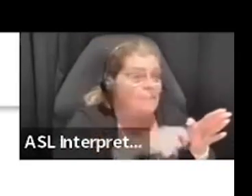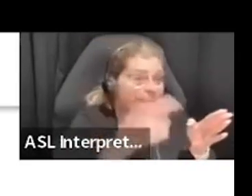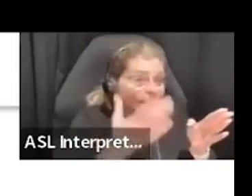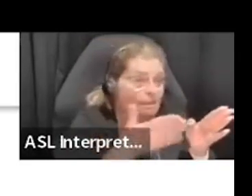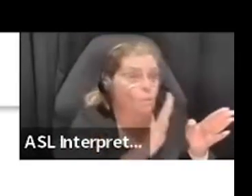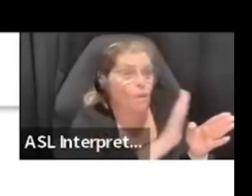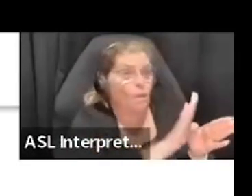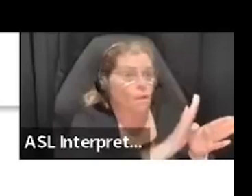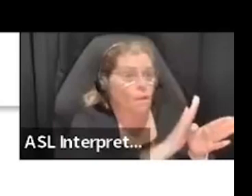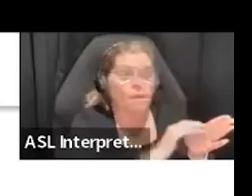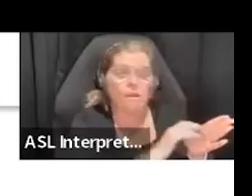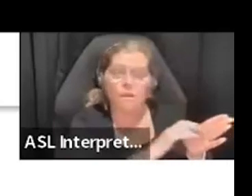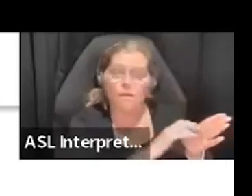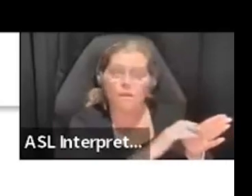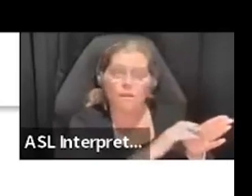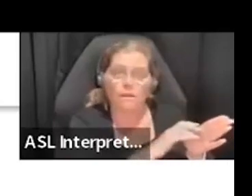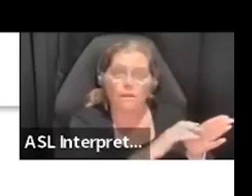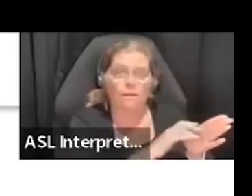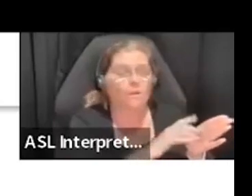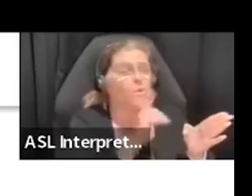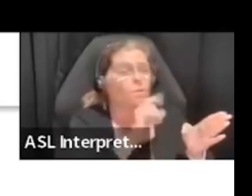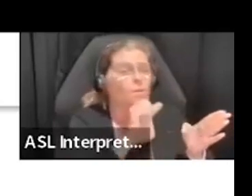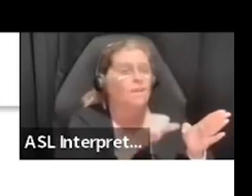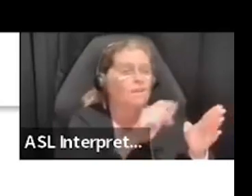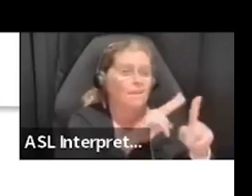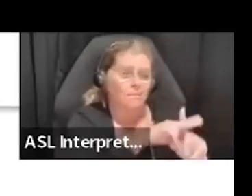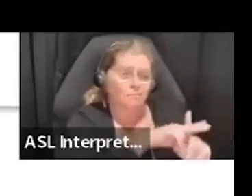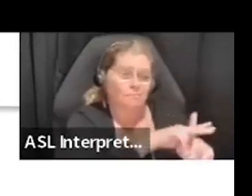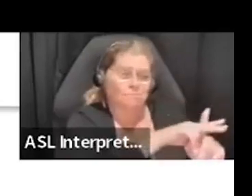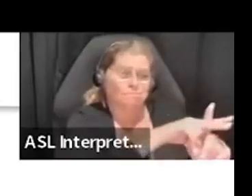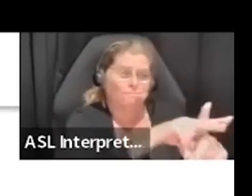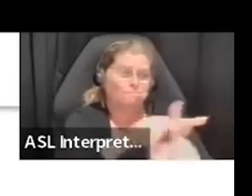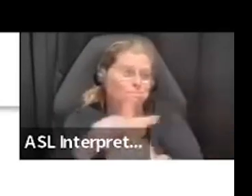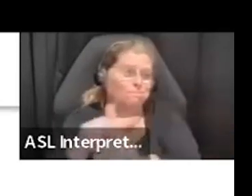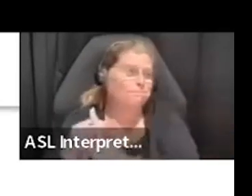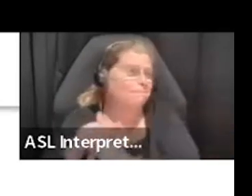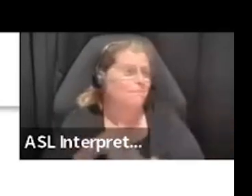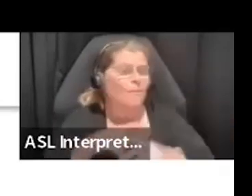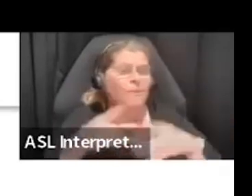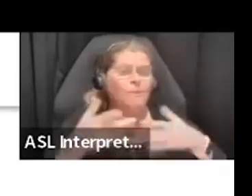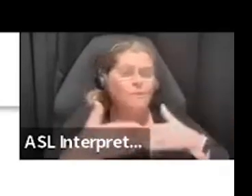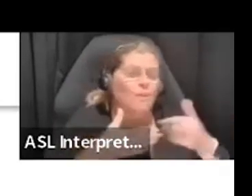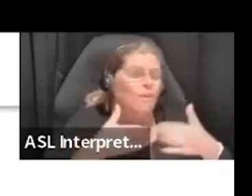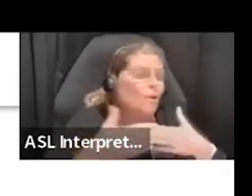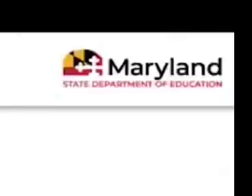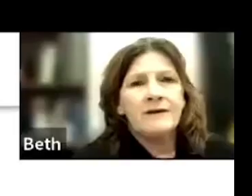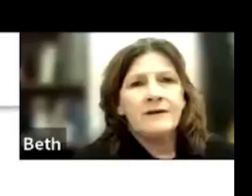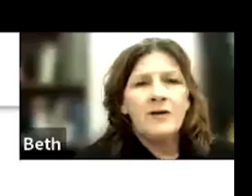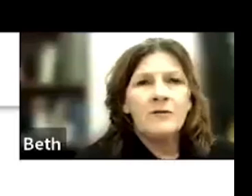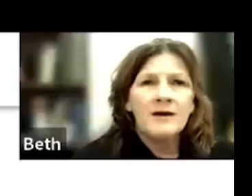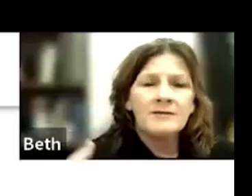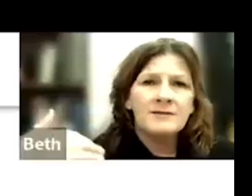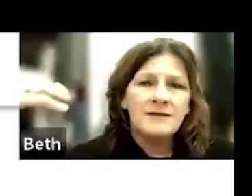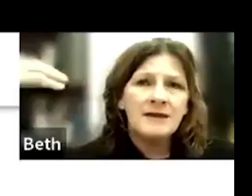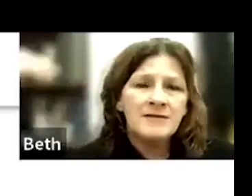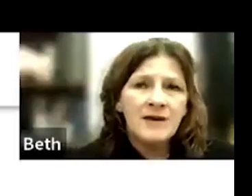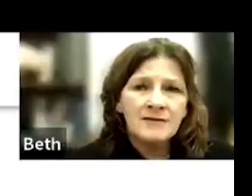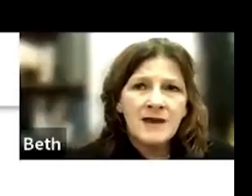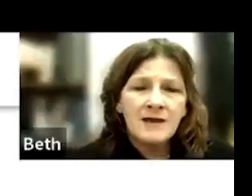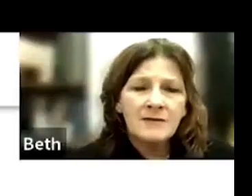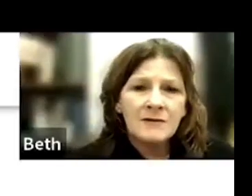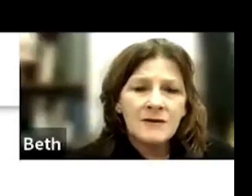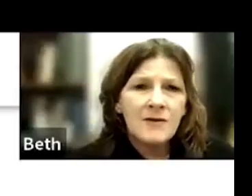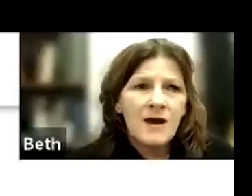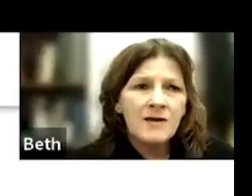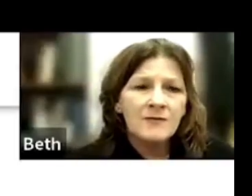are really can be applied across different type of learning profiles. So you don't want to think